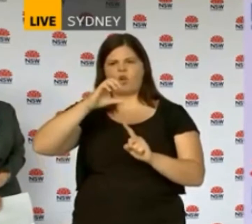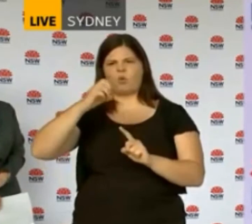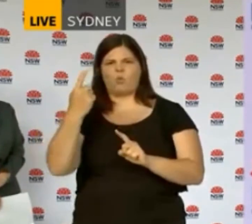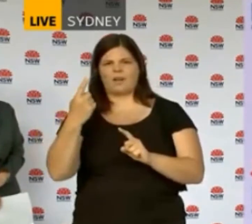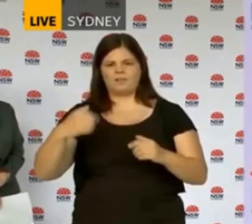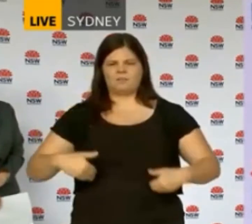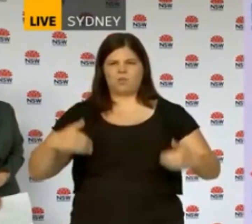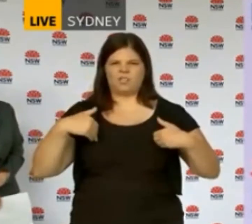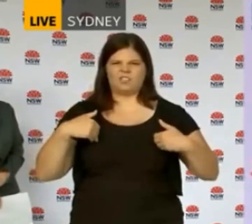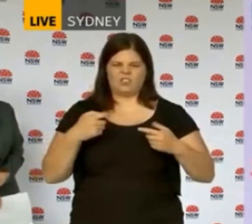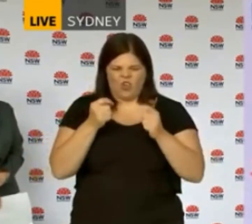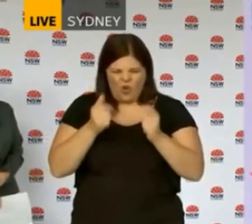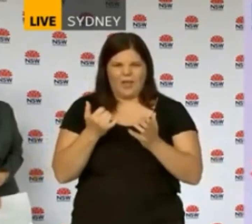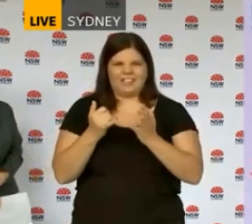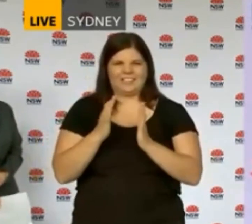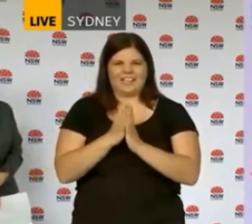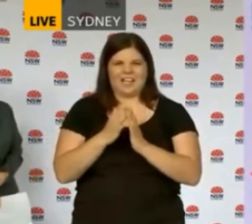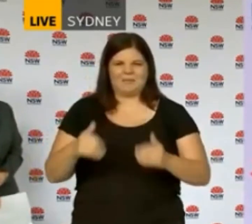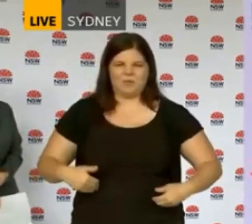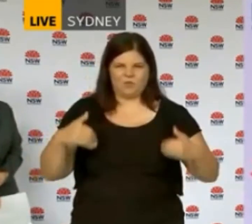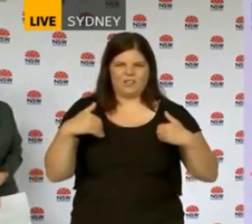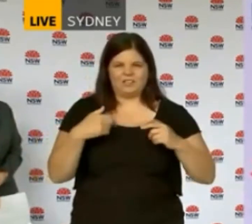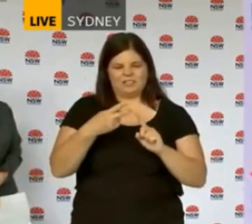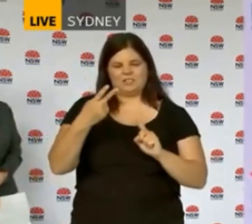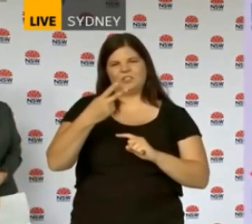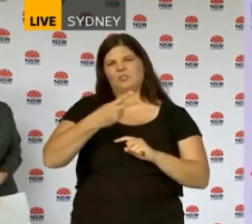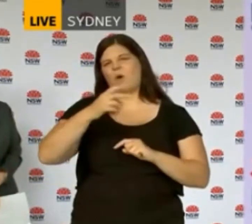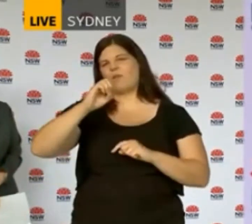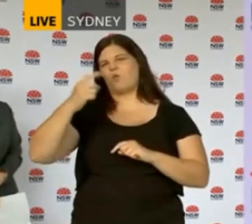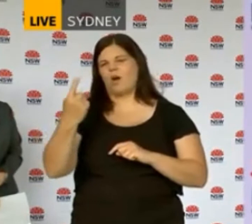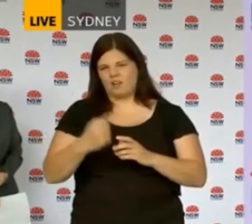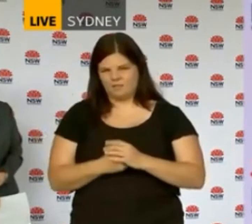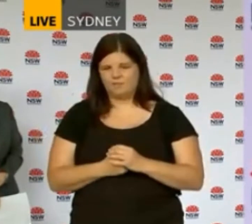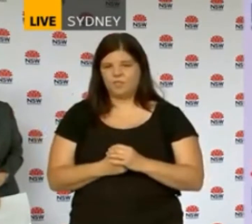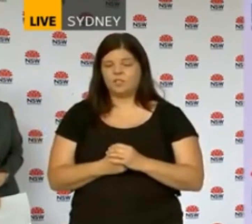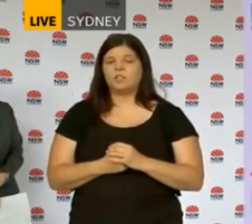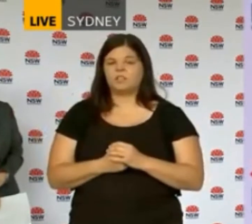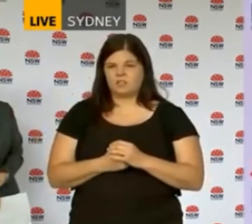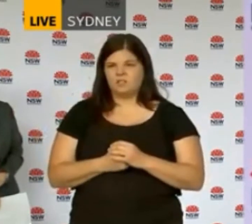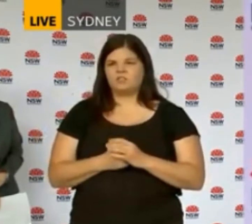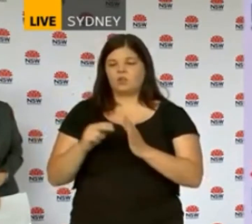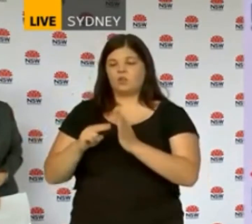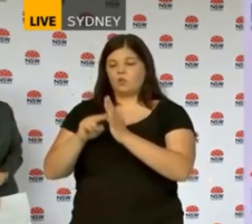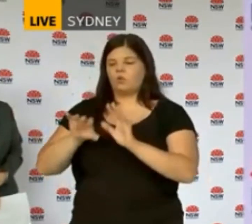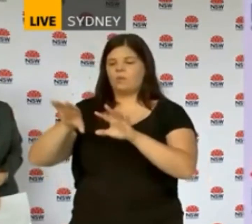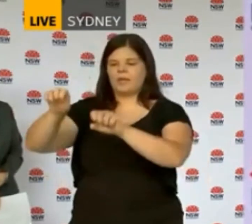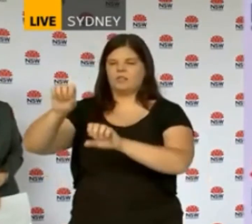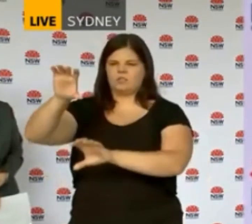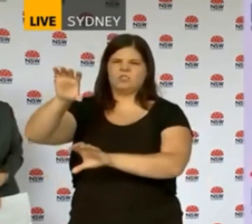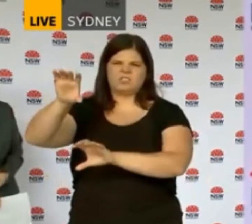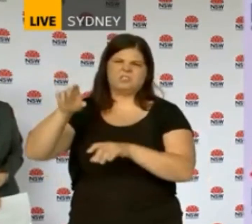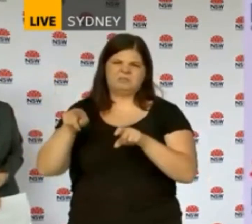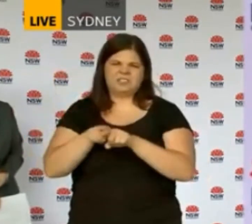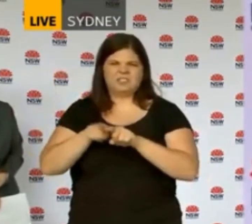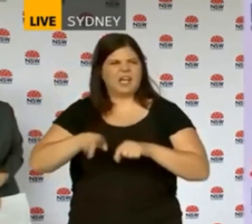12:01am on the 9th of January, Sunday the 9th of January, the people of the Northern Beaches will become part of the